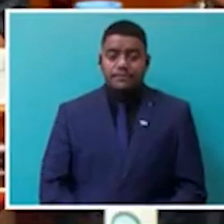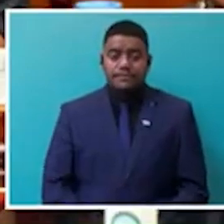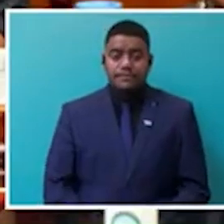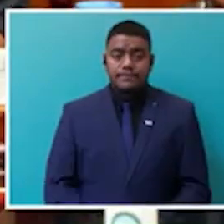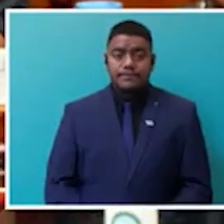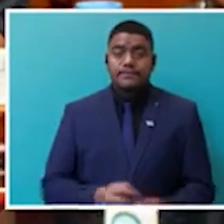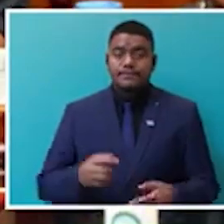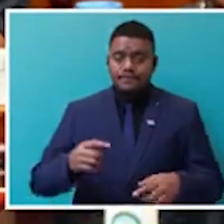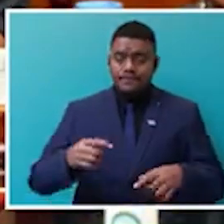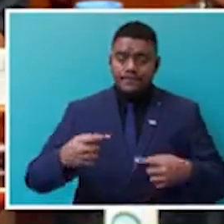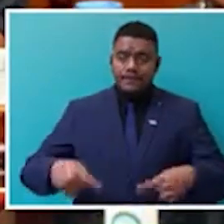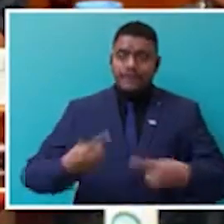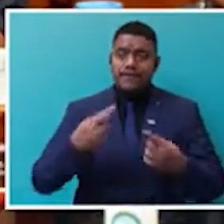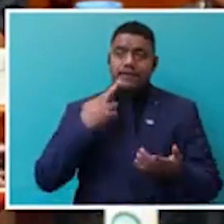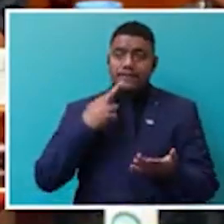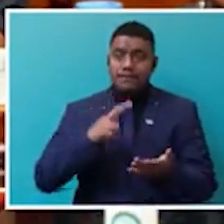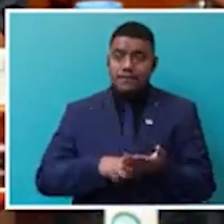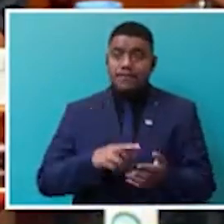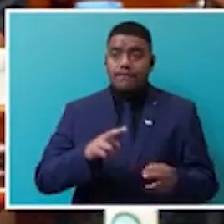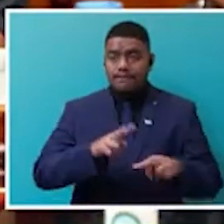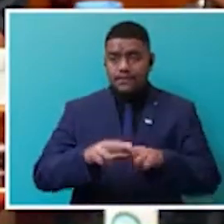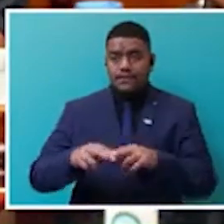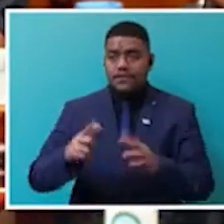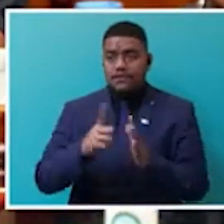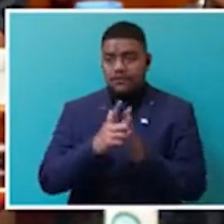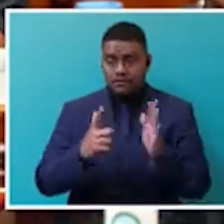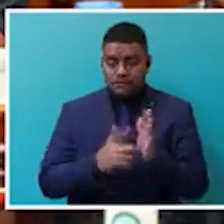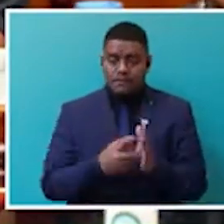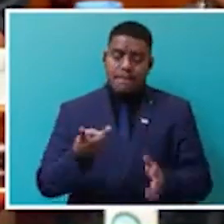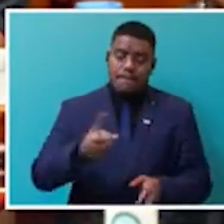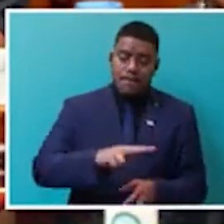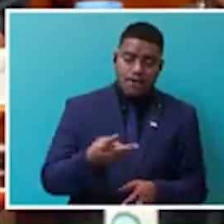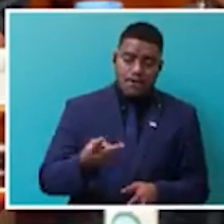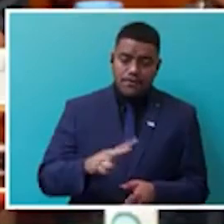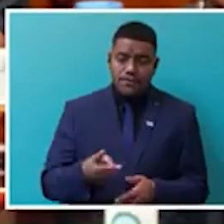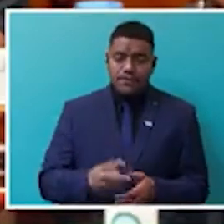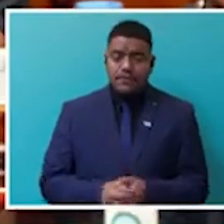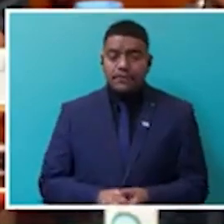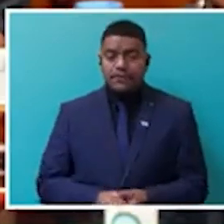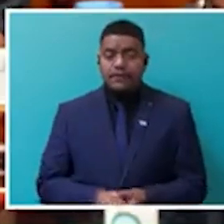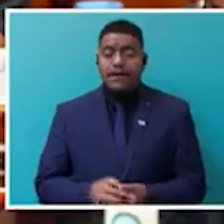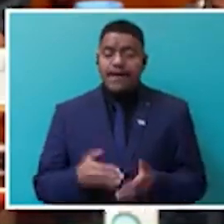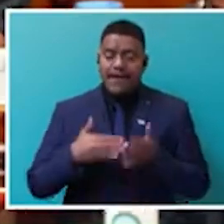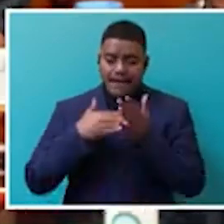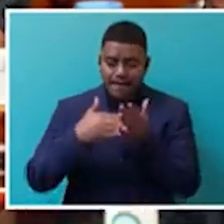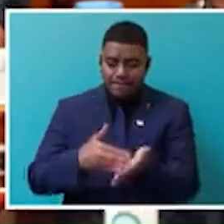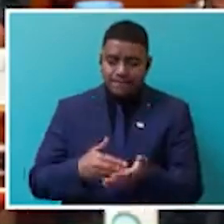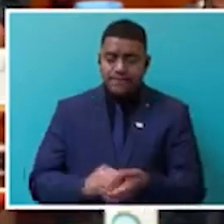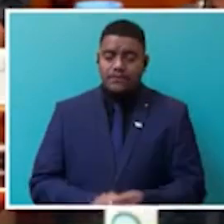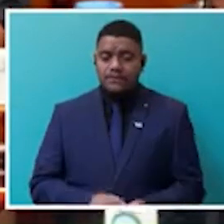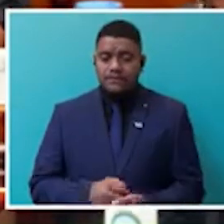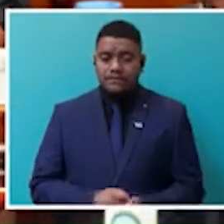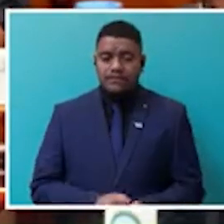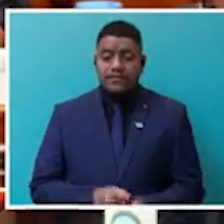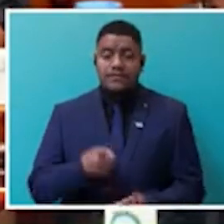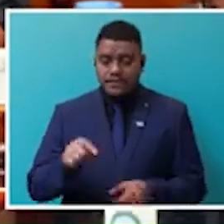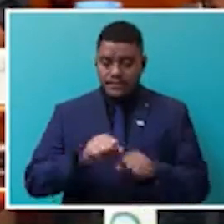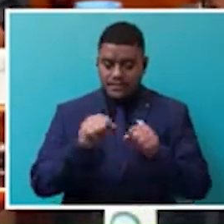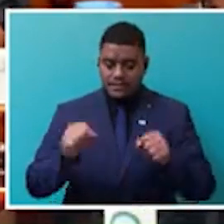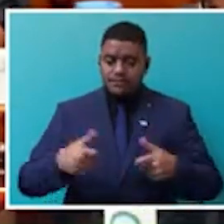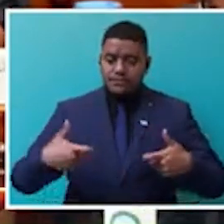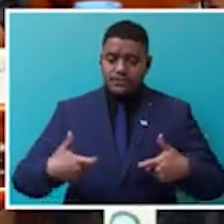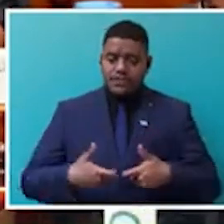The final report on the functional status of the Fiji law and justice sector is both sobering and helpful. It lay bare the systemic